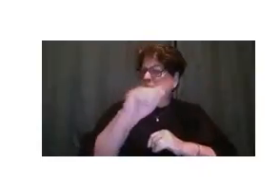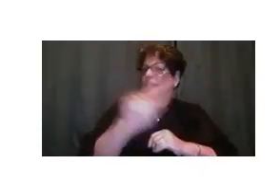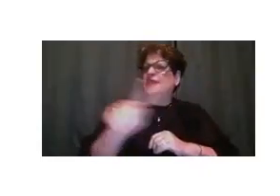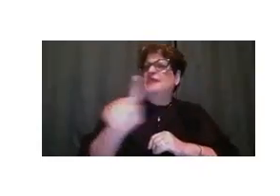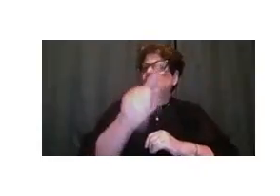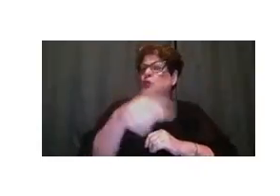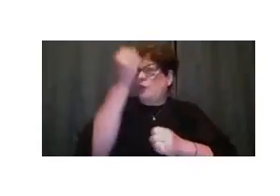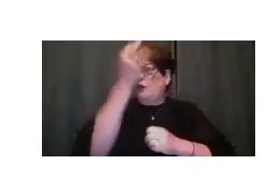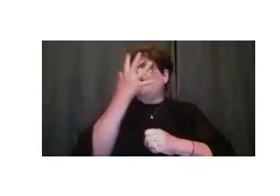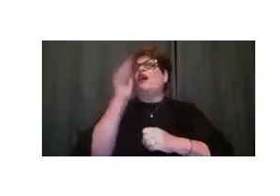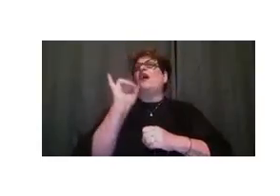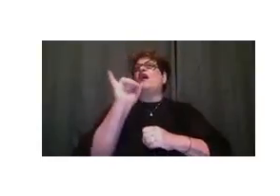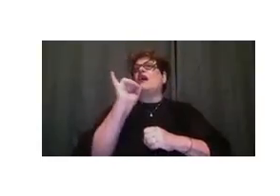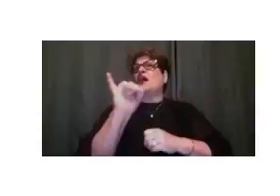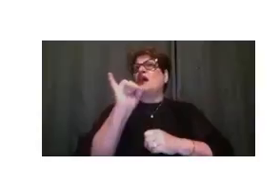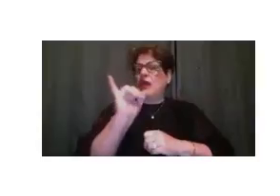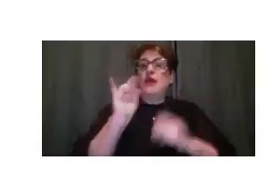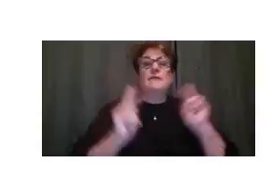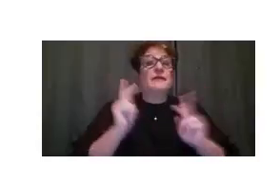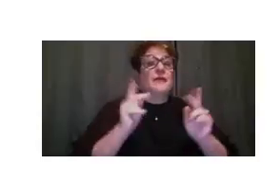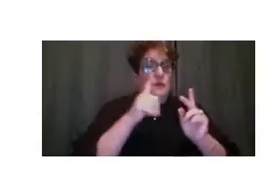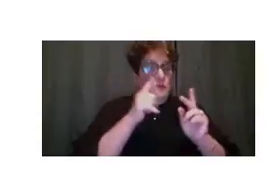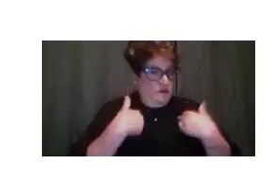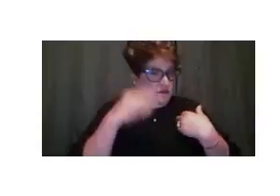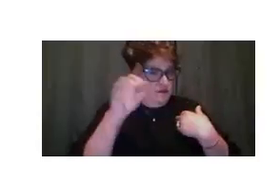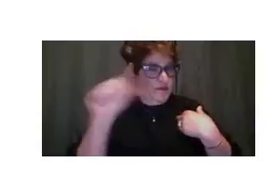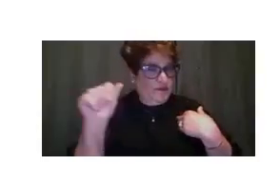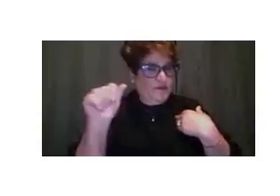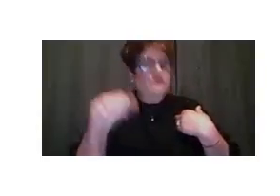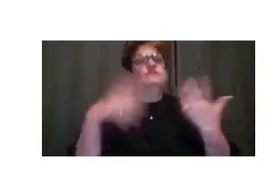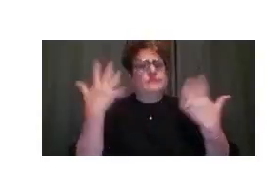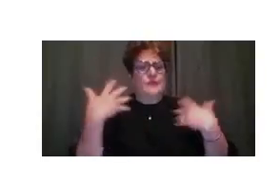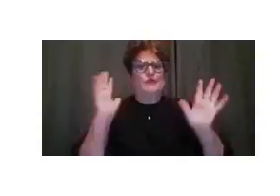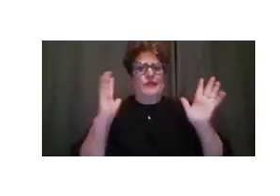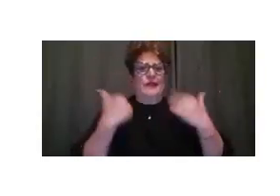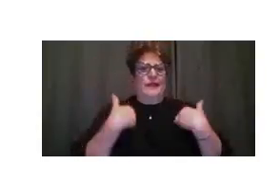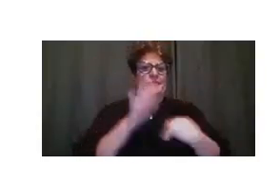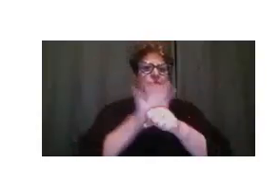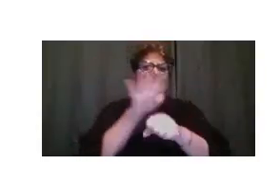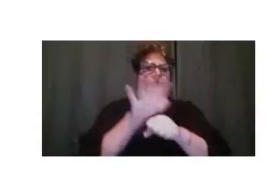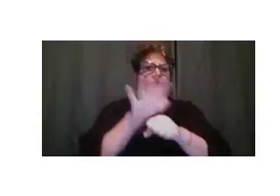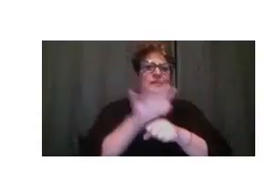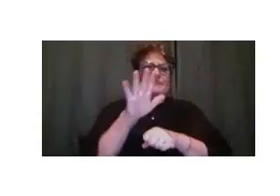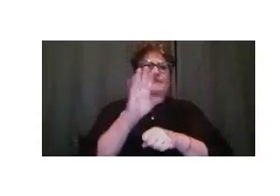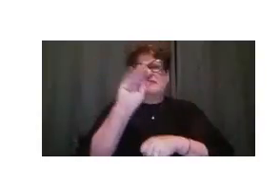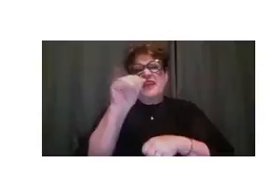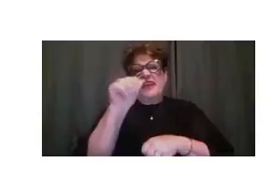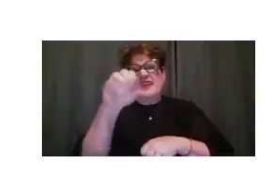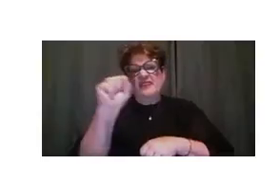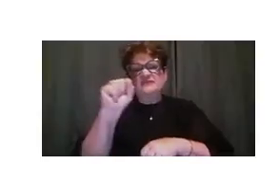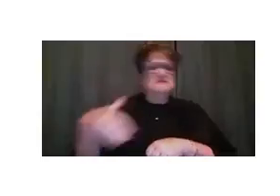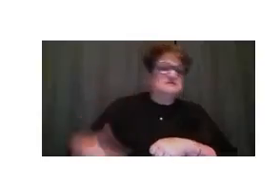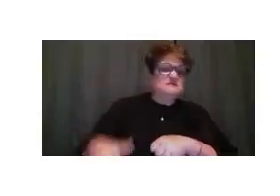awareness the fact that people with disabilities are already encountering a lot of bias in our culture, but